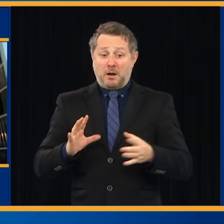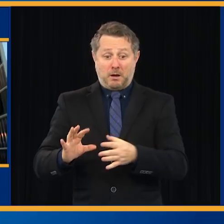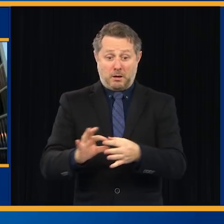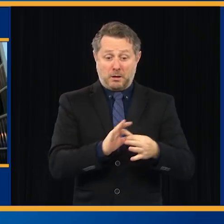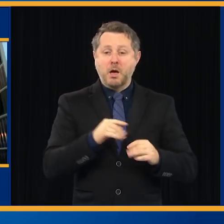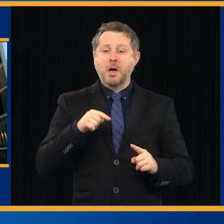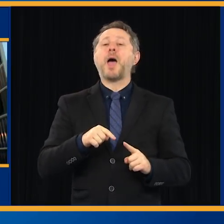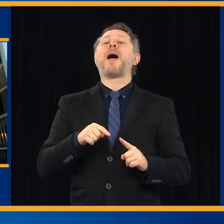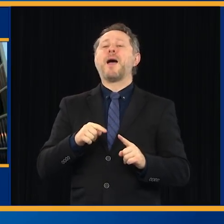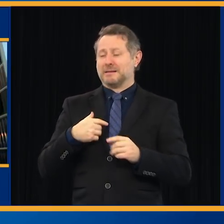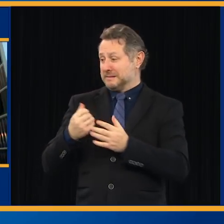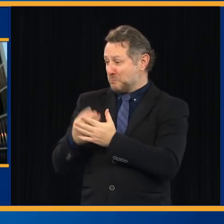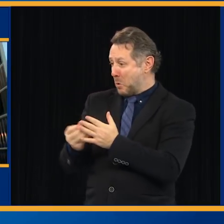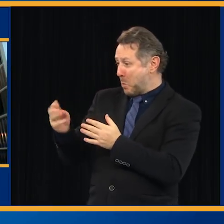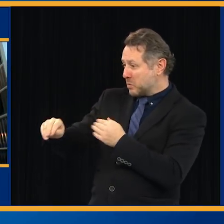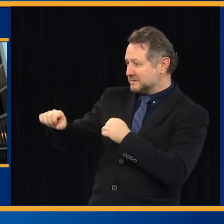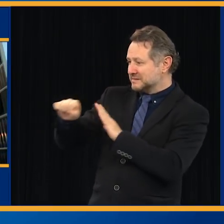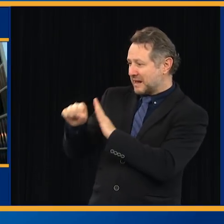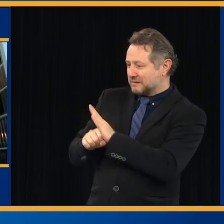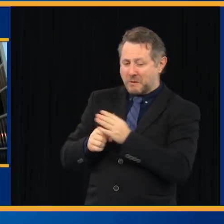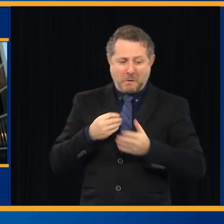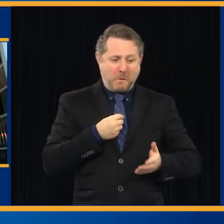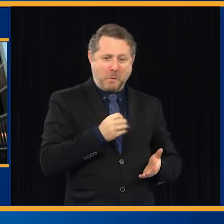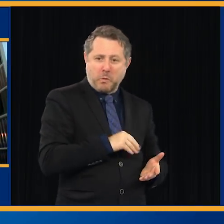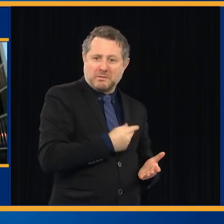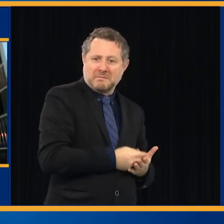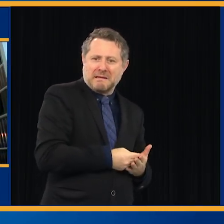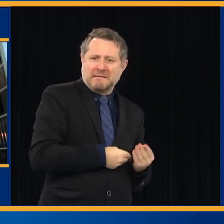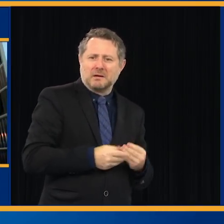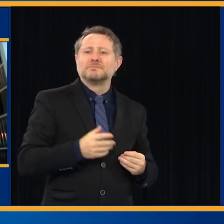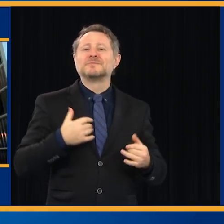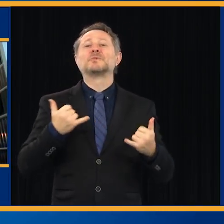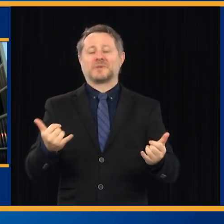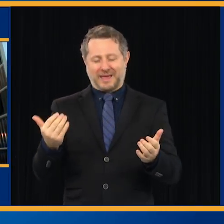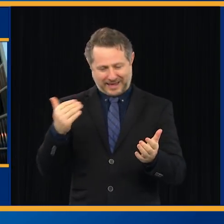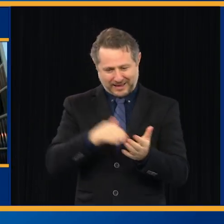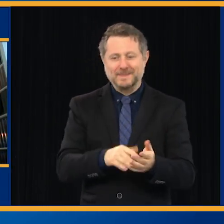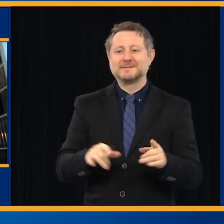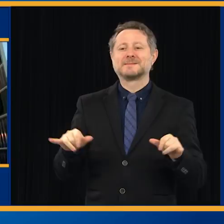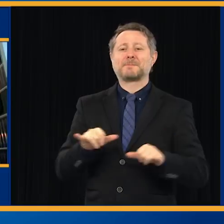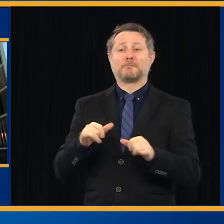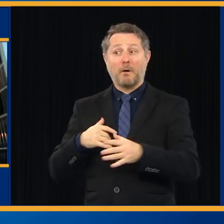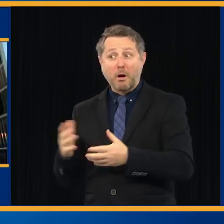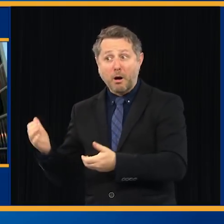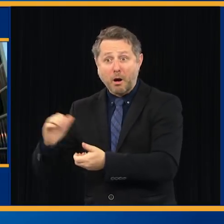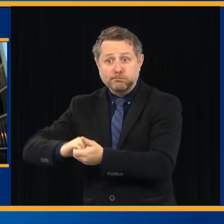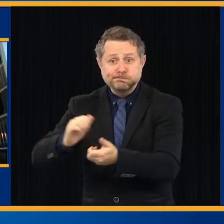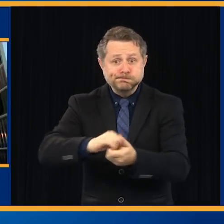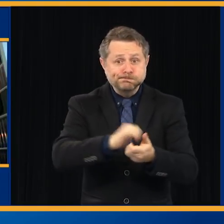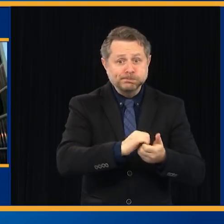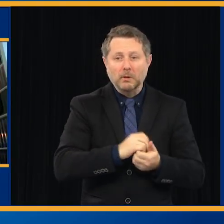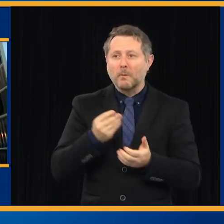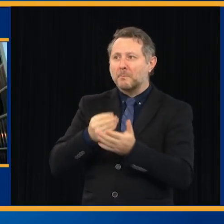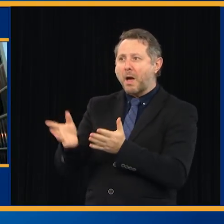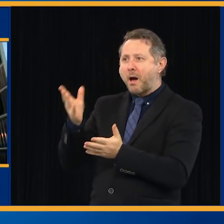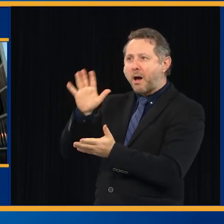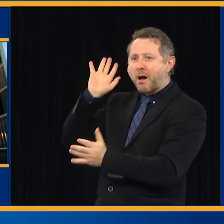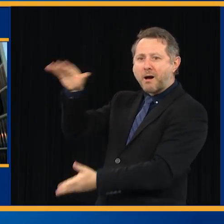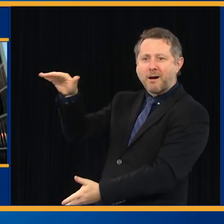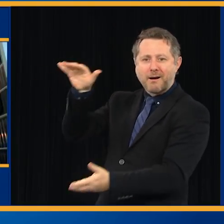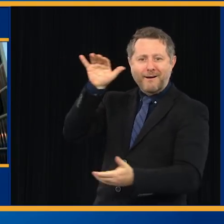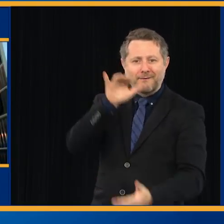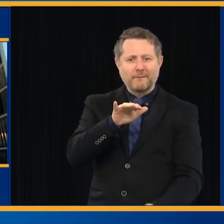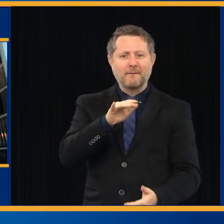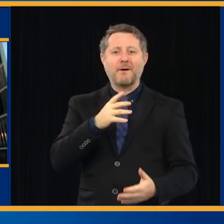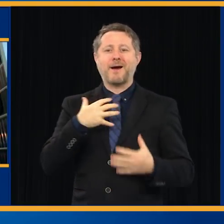today is a specific example of that. We can work together to buy the things that we need to allow our healthcare system to have the